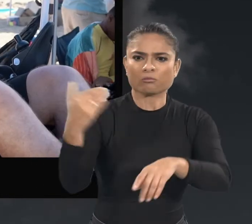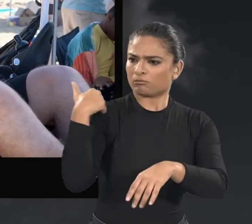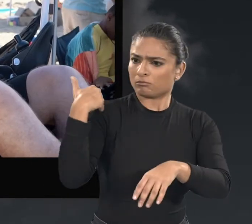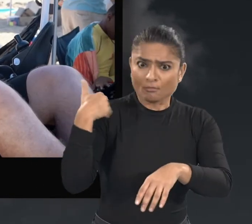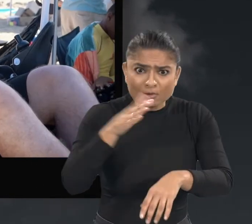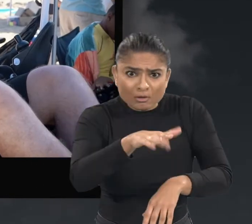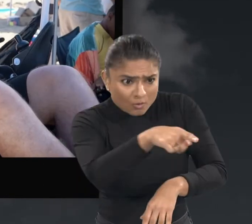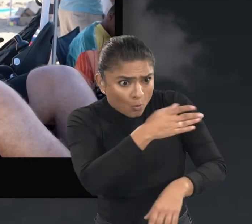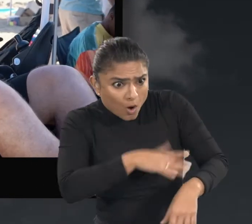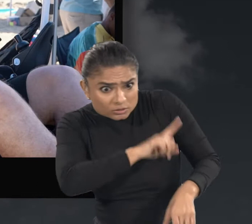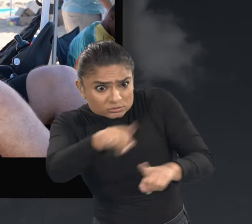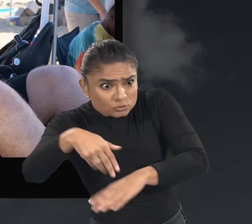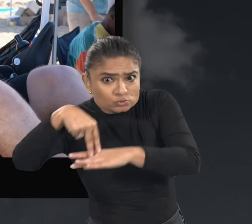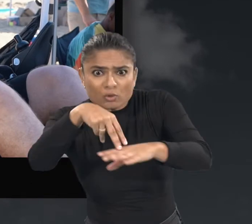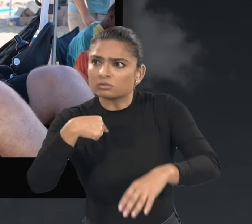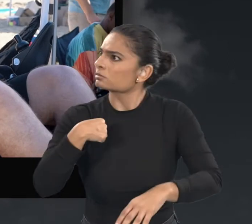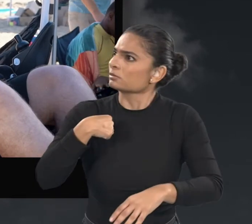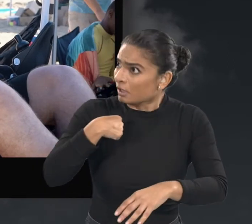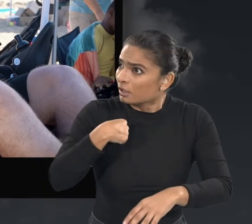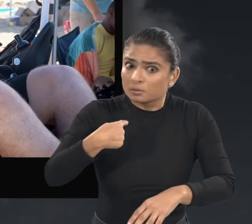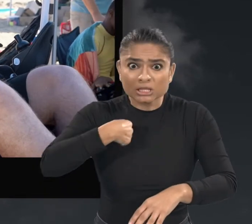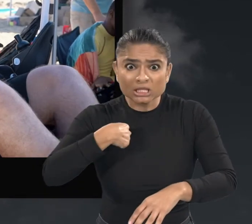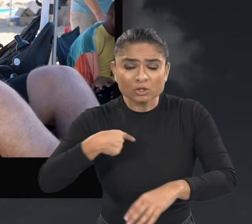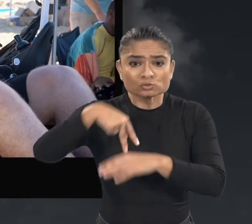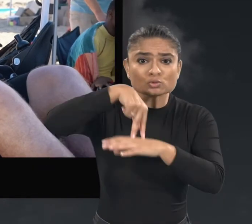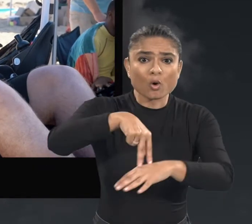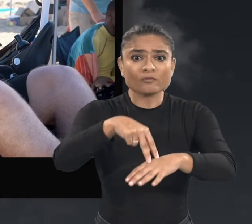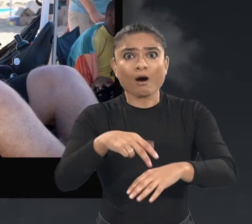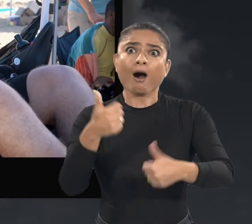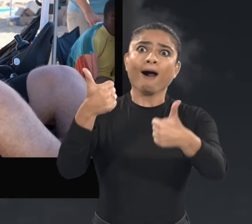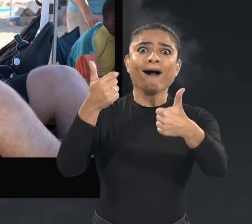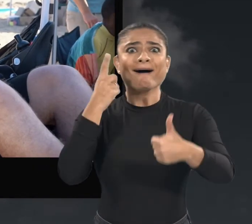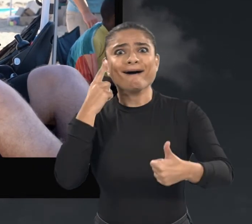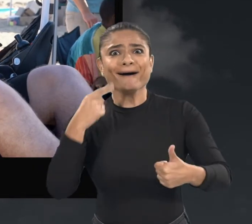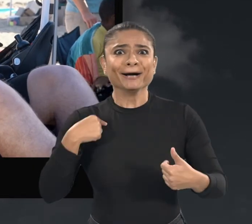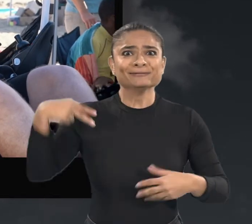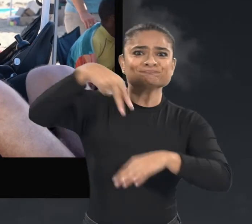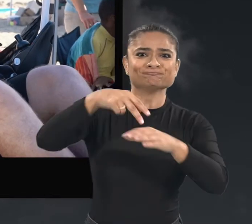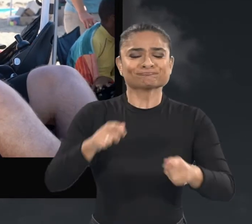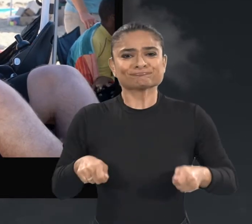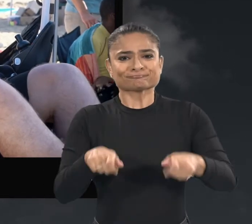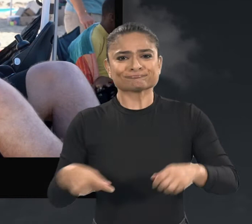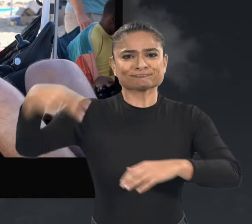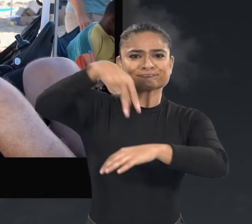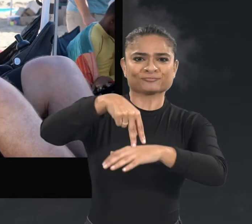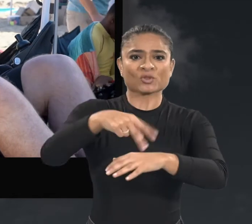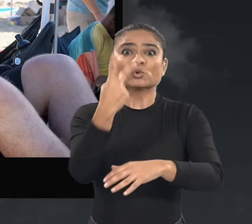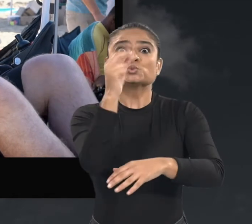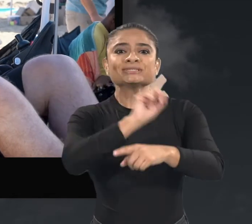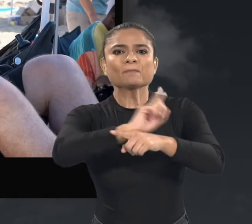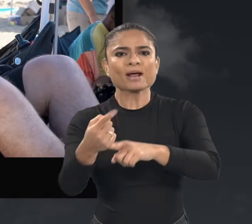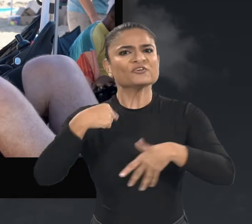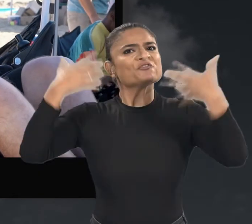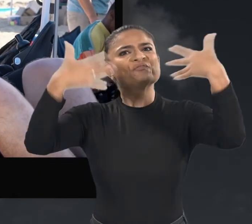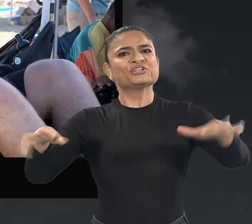guys, Leon, came up to me and said, "Do you want to surf?" And without thinking, I said yes,